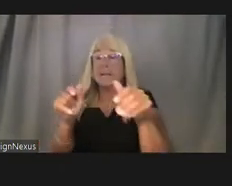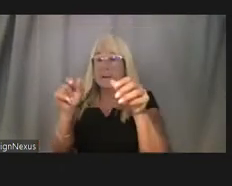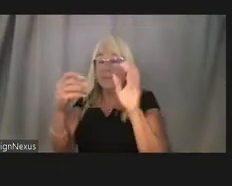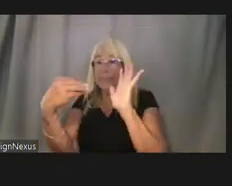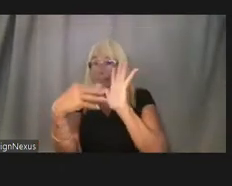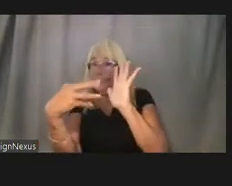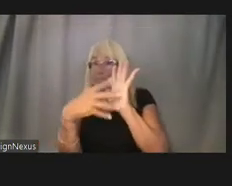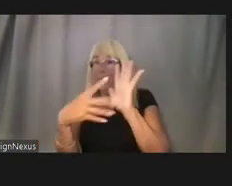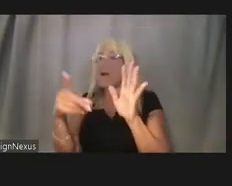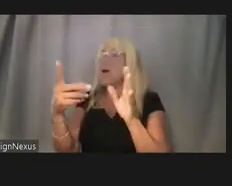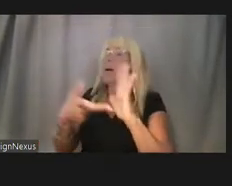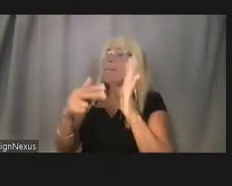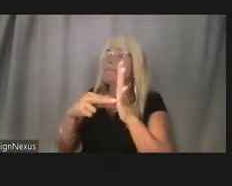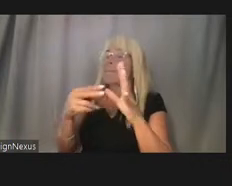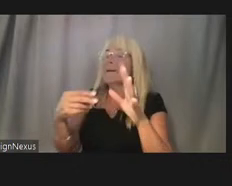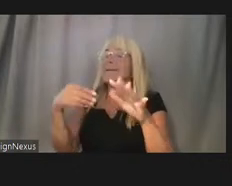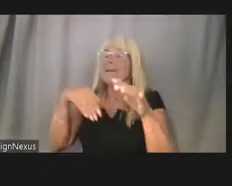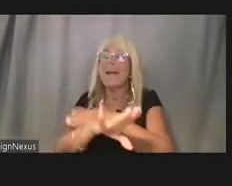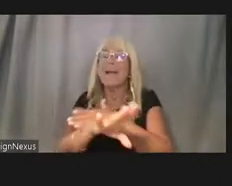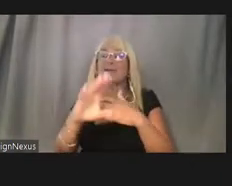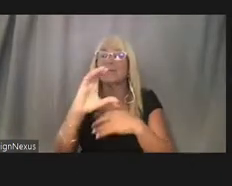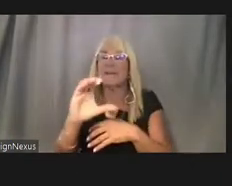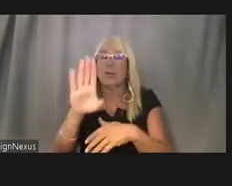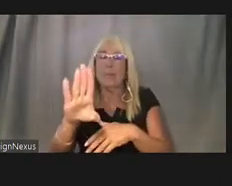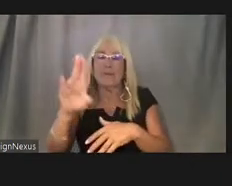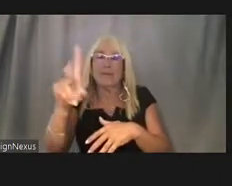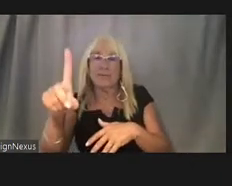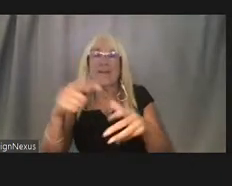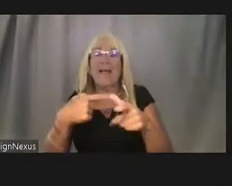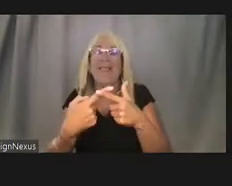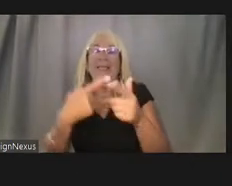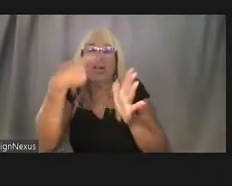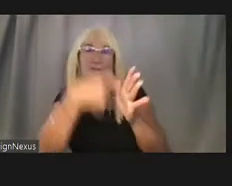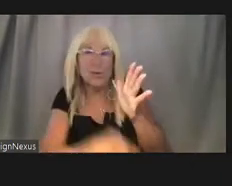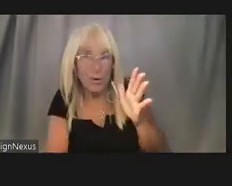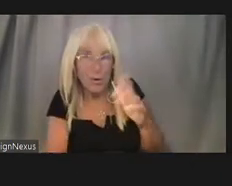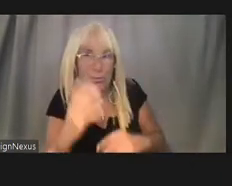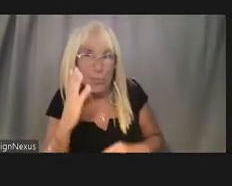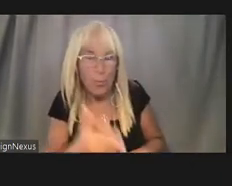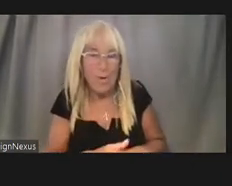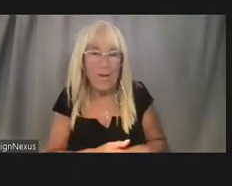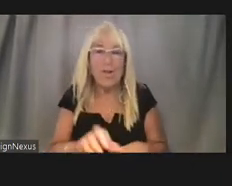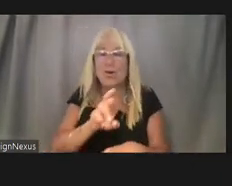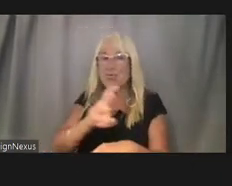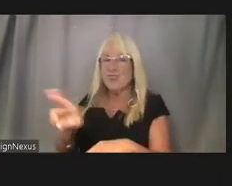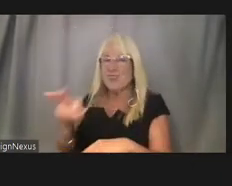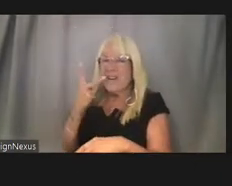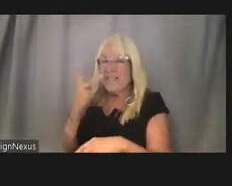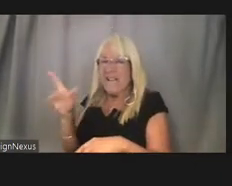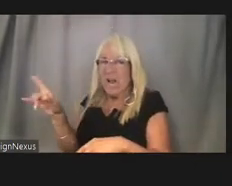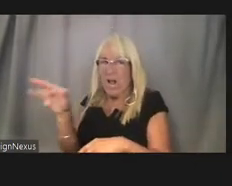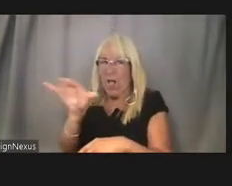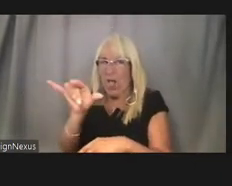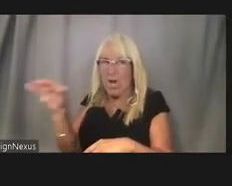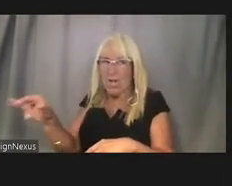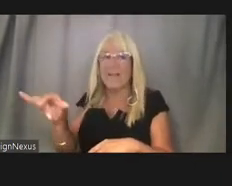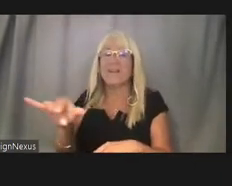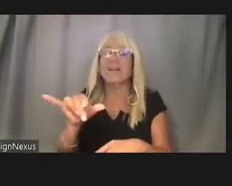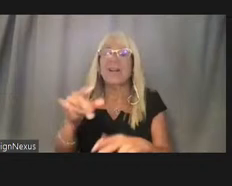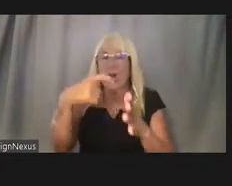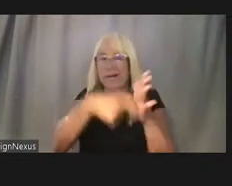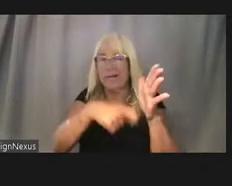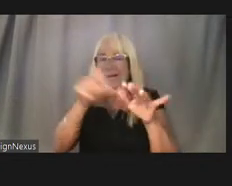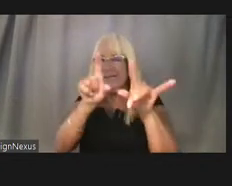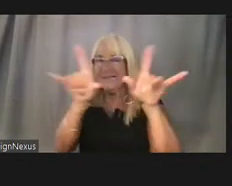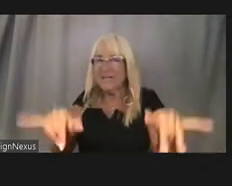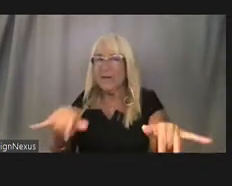central business district and a toll would be charged on the right you can see an example of what the infrastructure and the tolling system equipment would look like